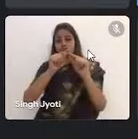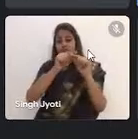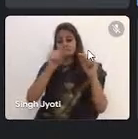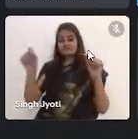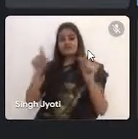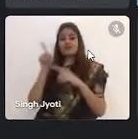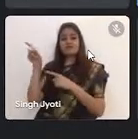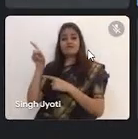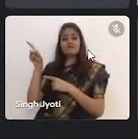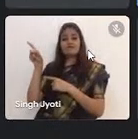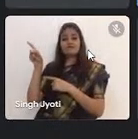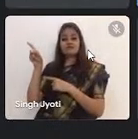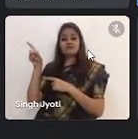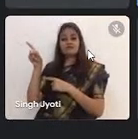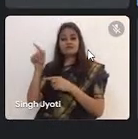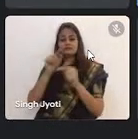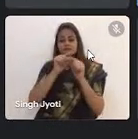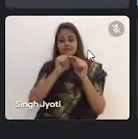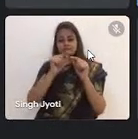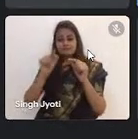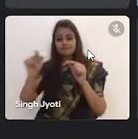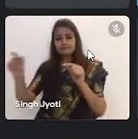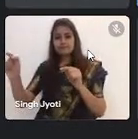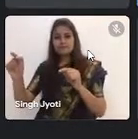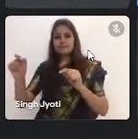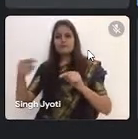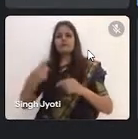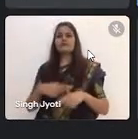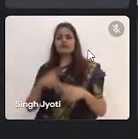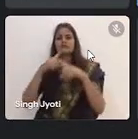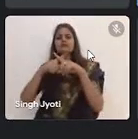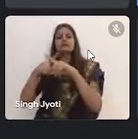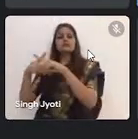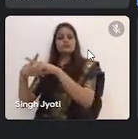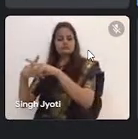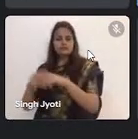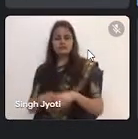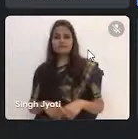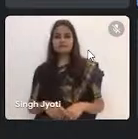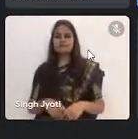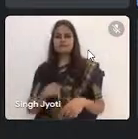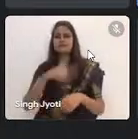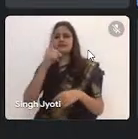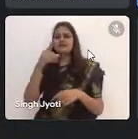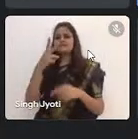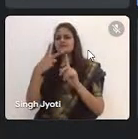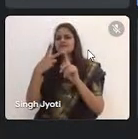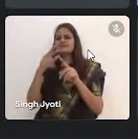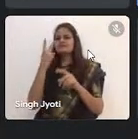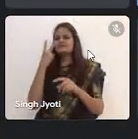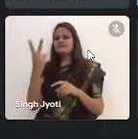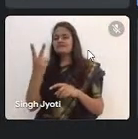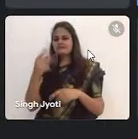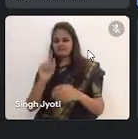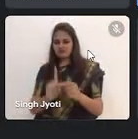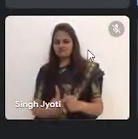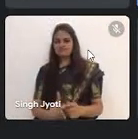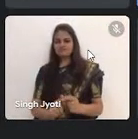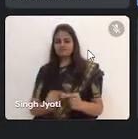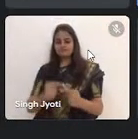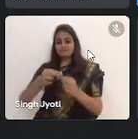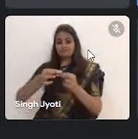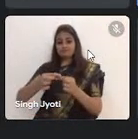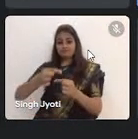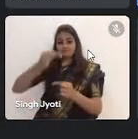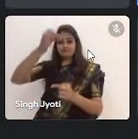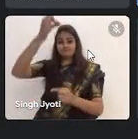size of vocabulary in the vertical axis, and you can see that the better readers, that they're in the upper right, they're on the